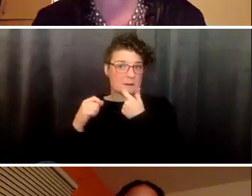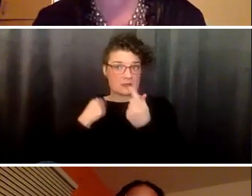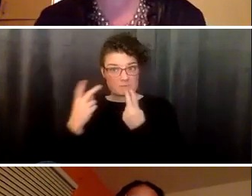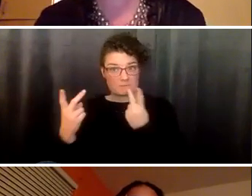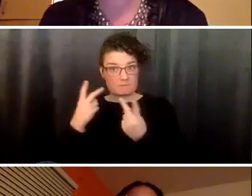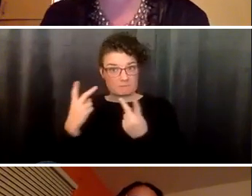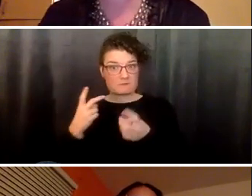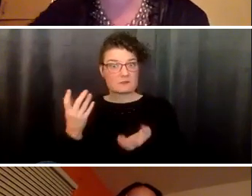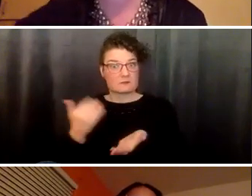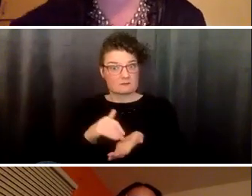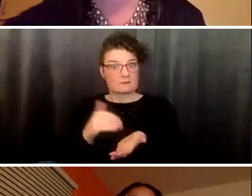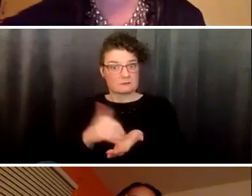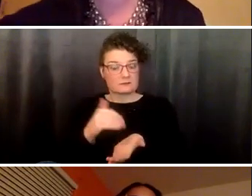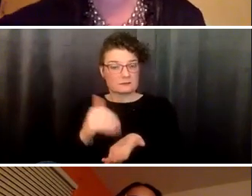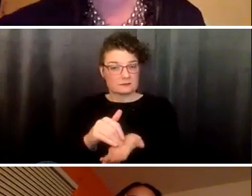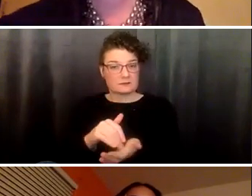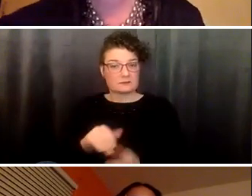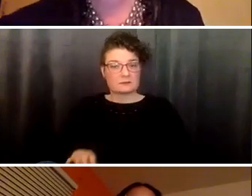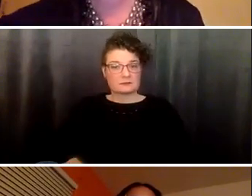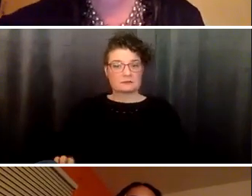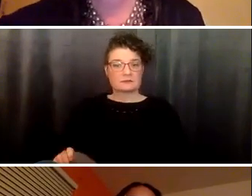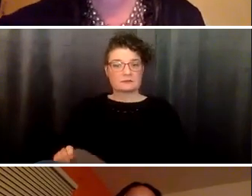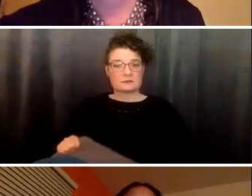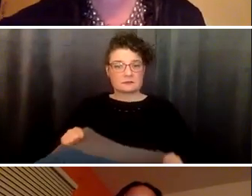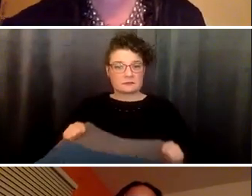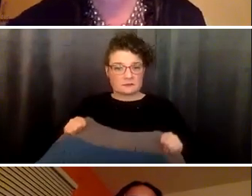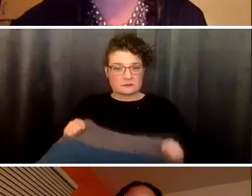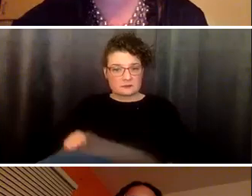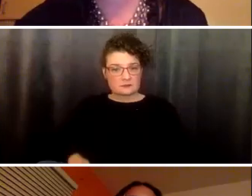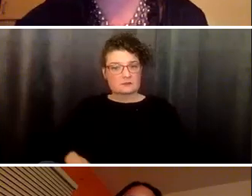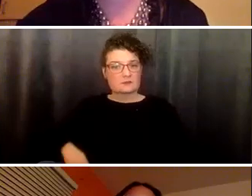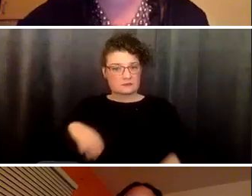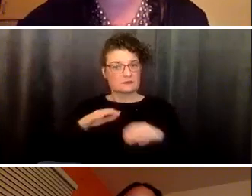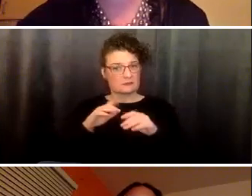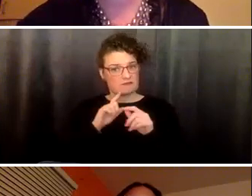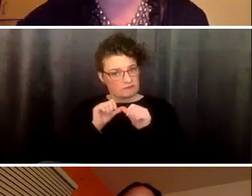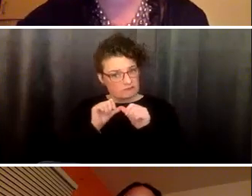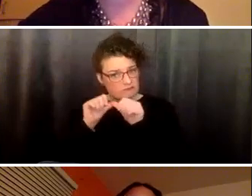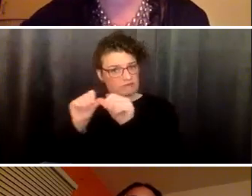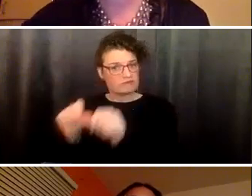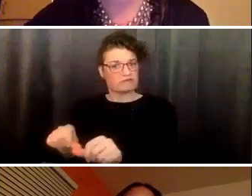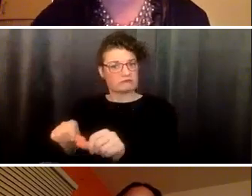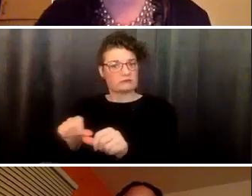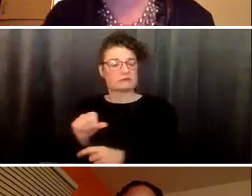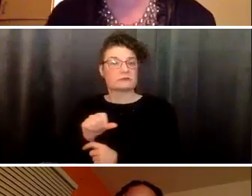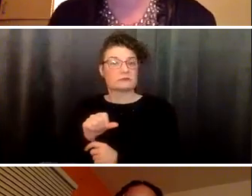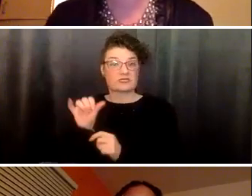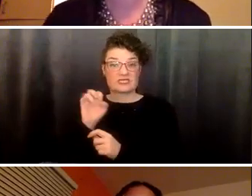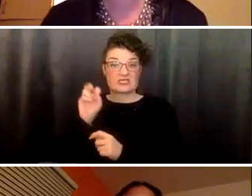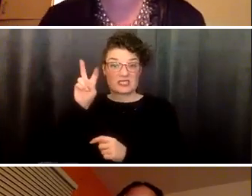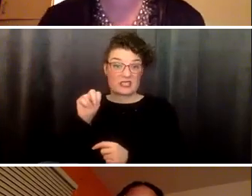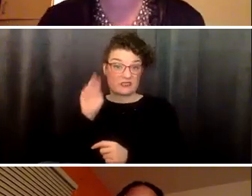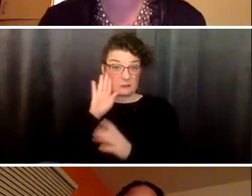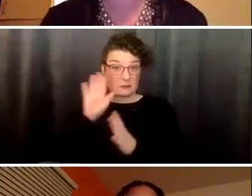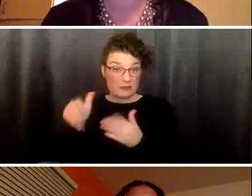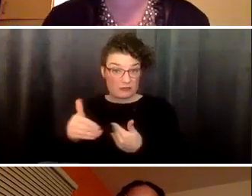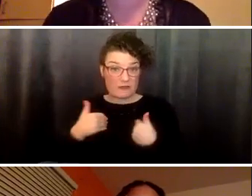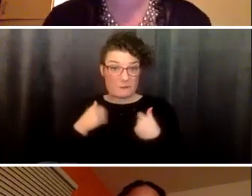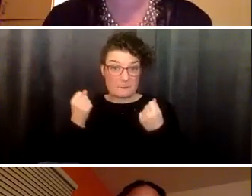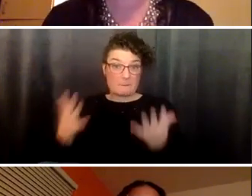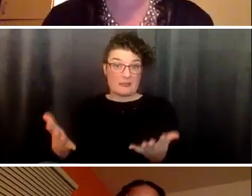lot. And it's something that's been constant, even in my, like in my bedroom, like I have so many